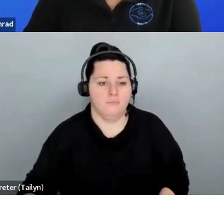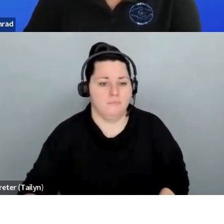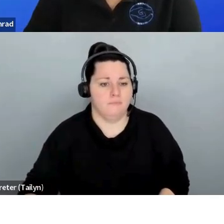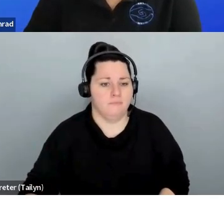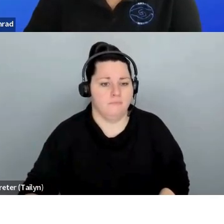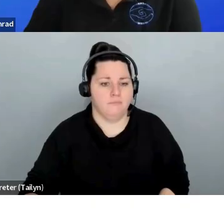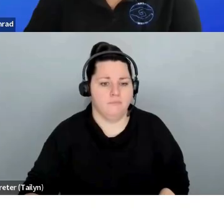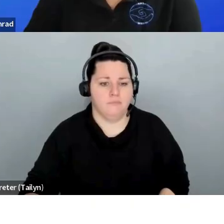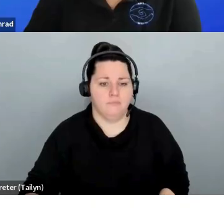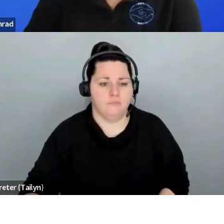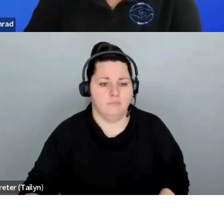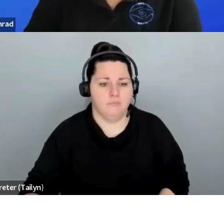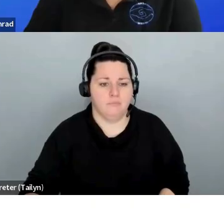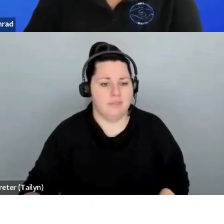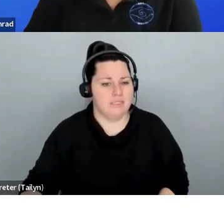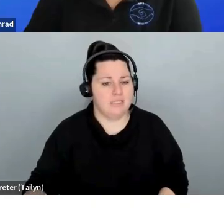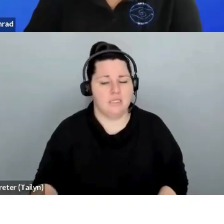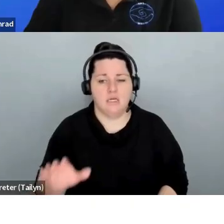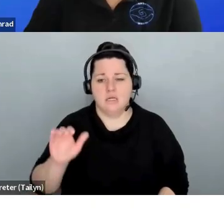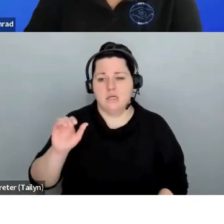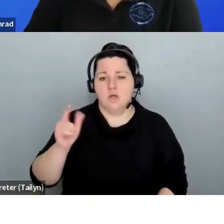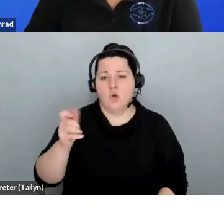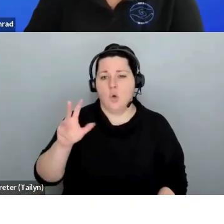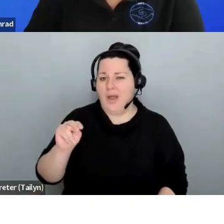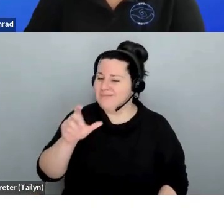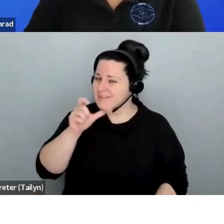Not at the moment.